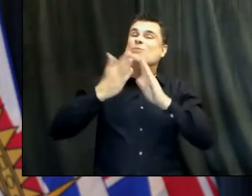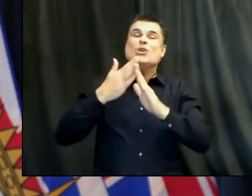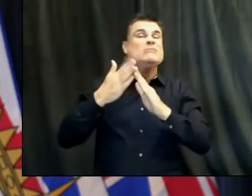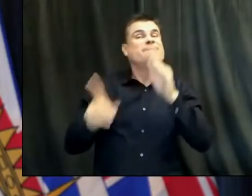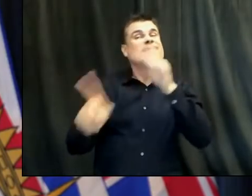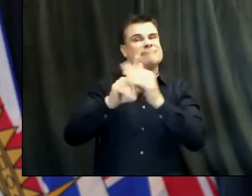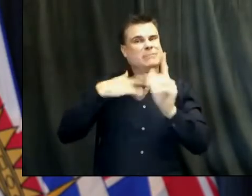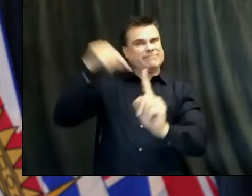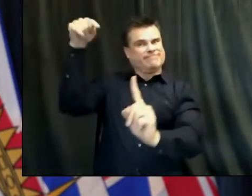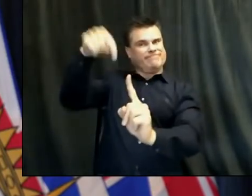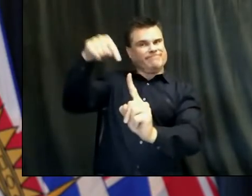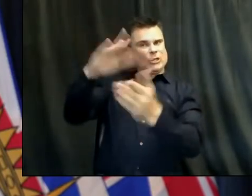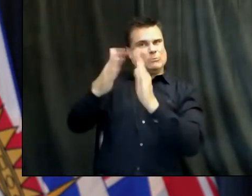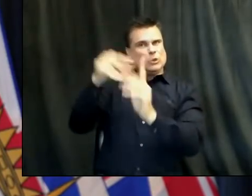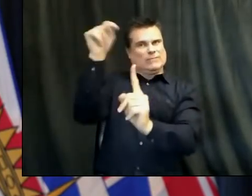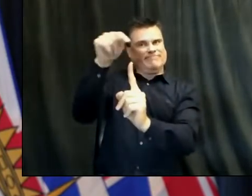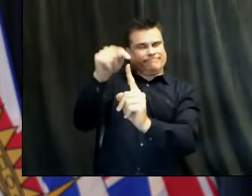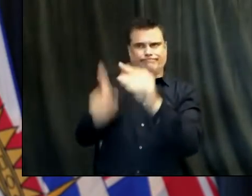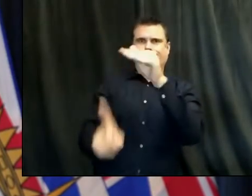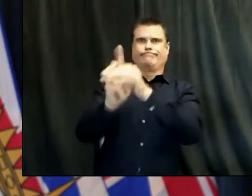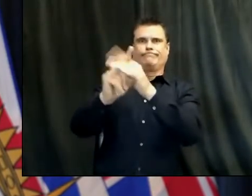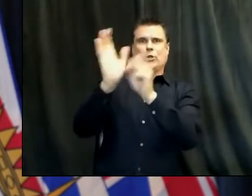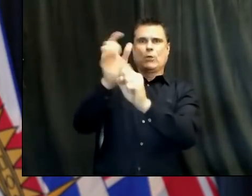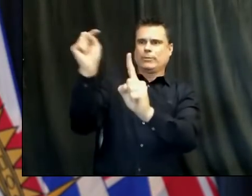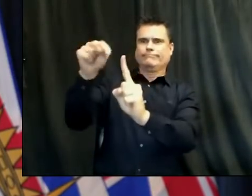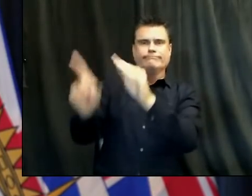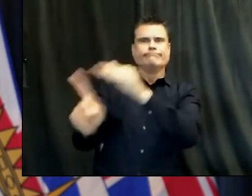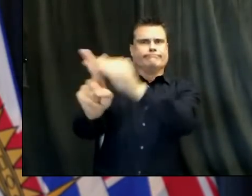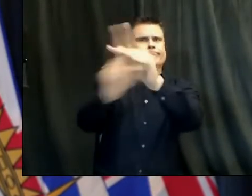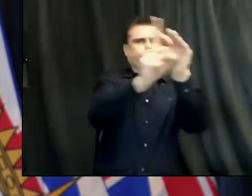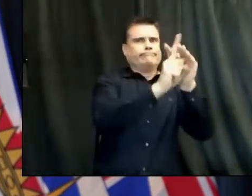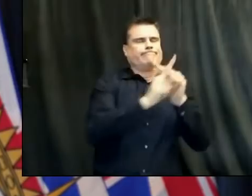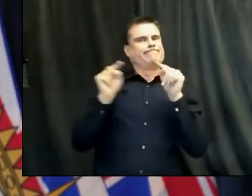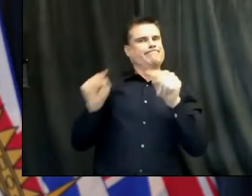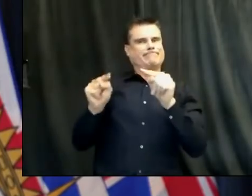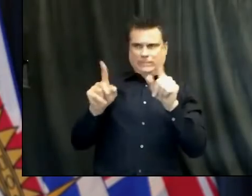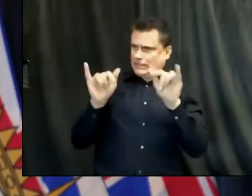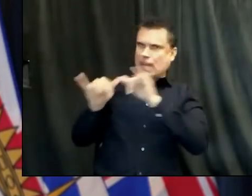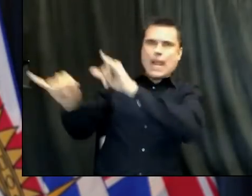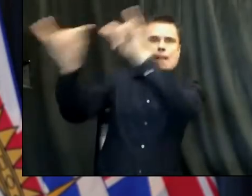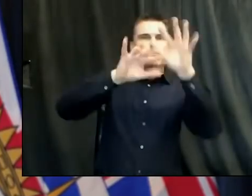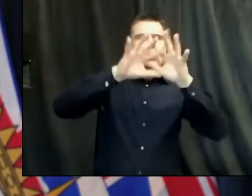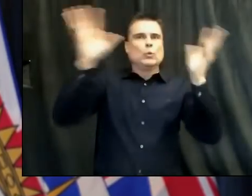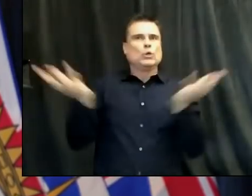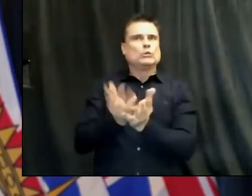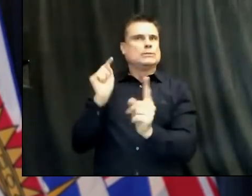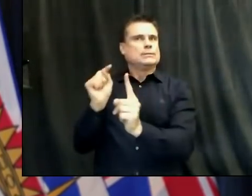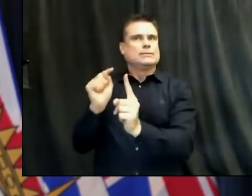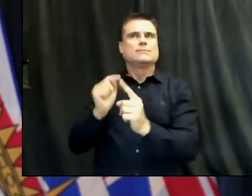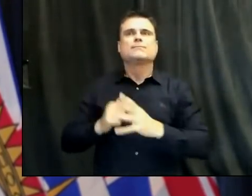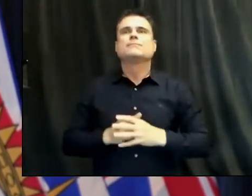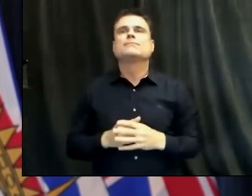transmission. This means that things that were safe, using the guidelines we had developed over